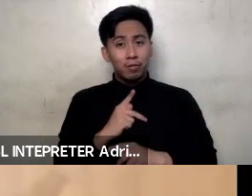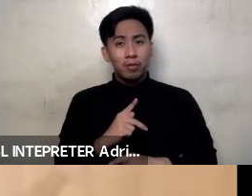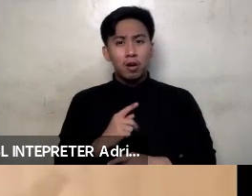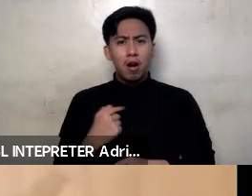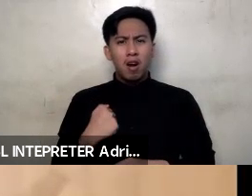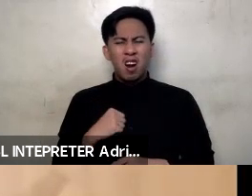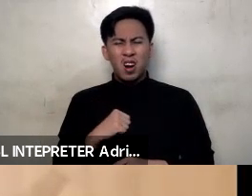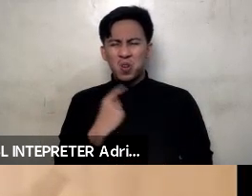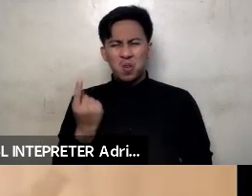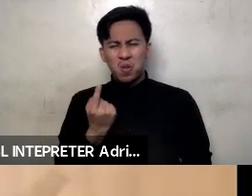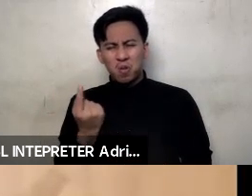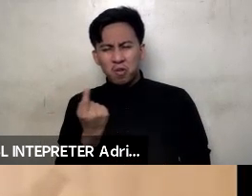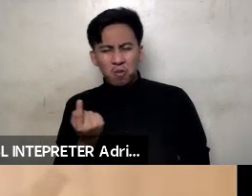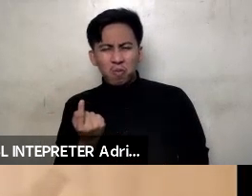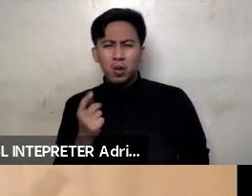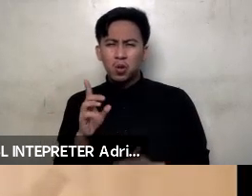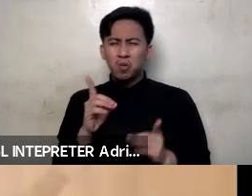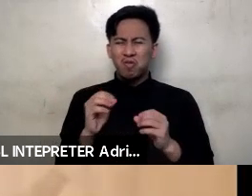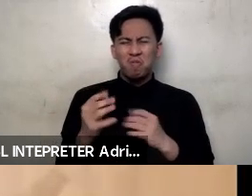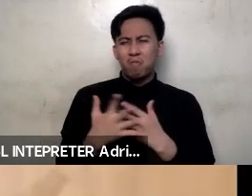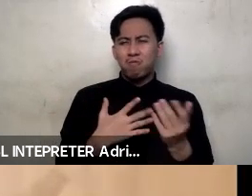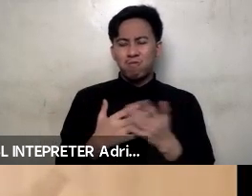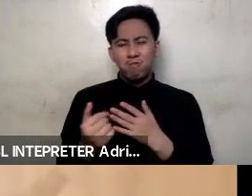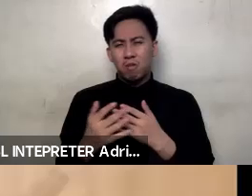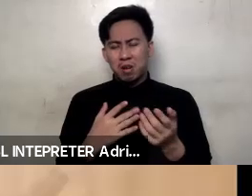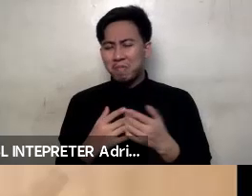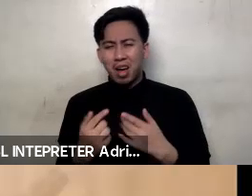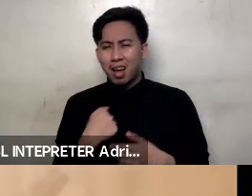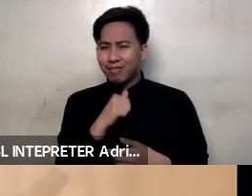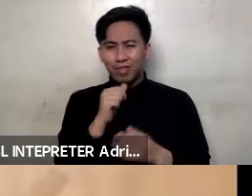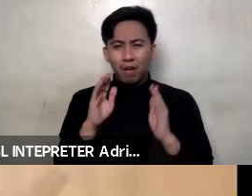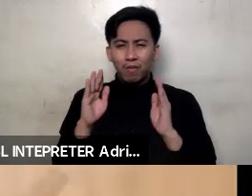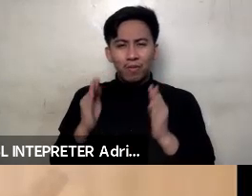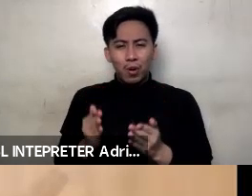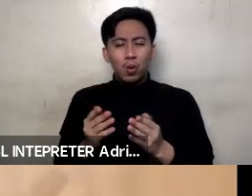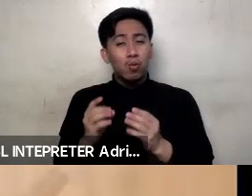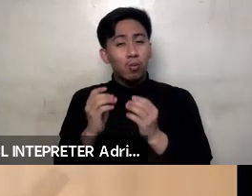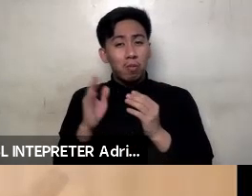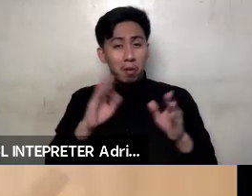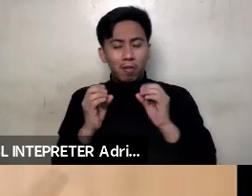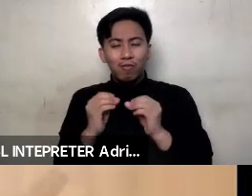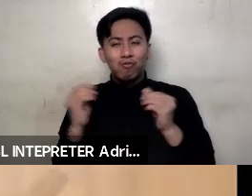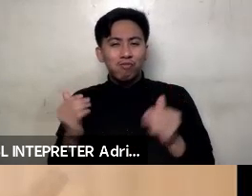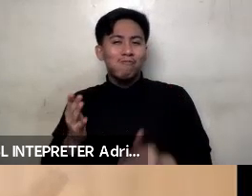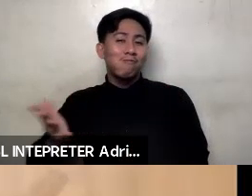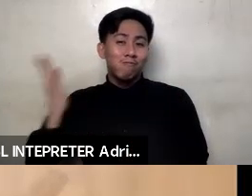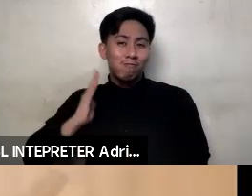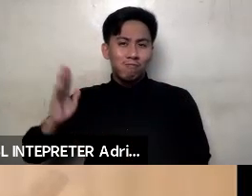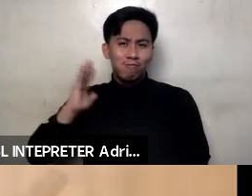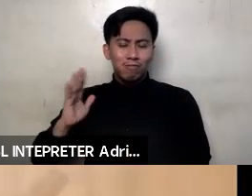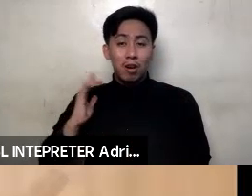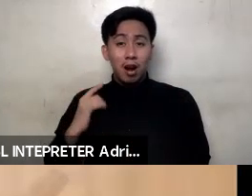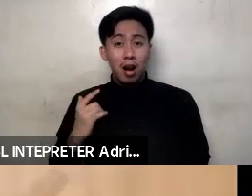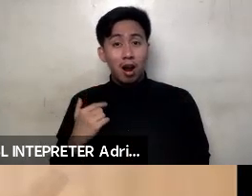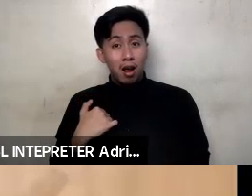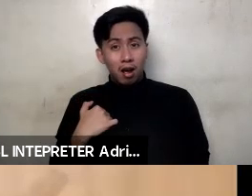band-aid solution rather than solving the problem as its core. We have identified